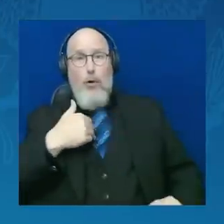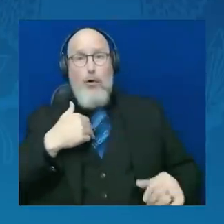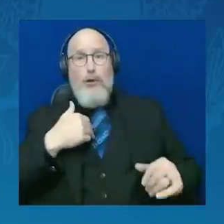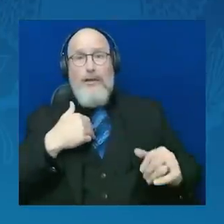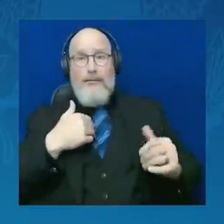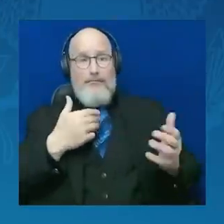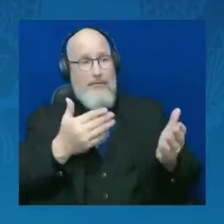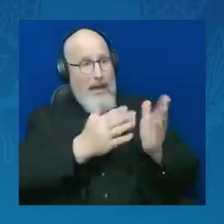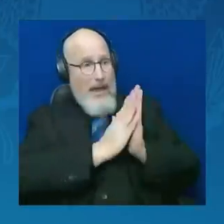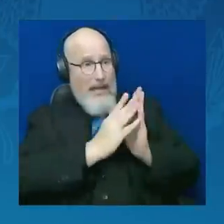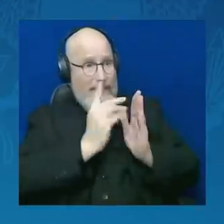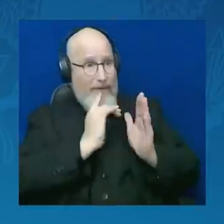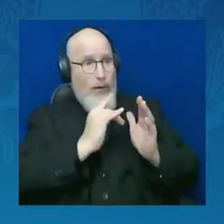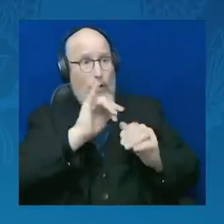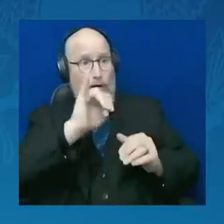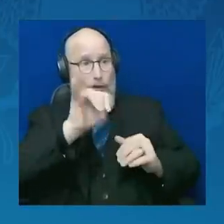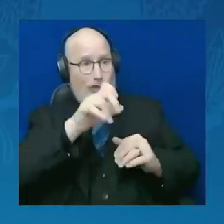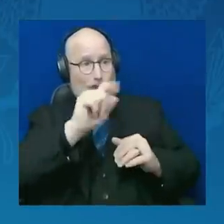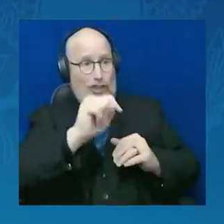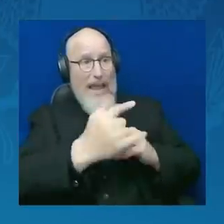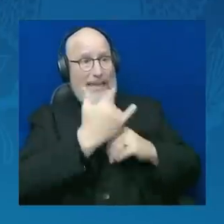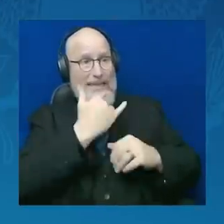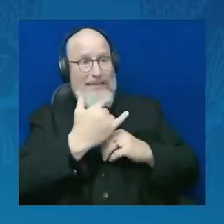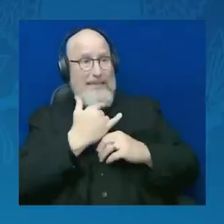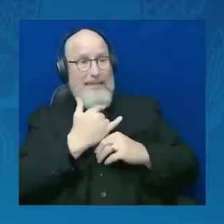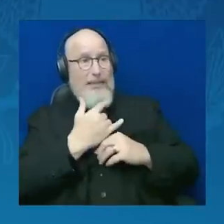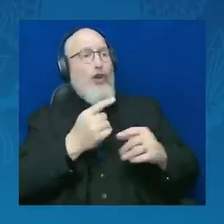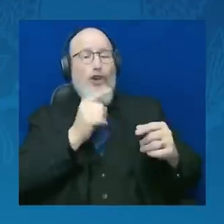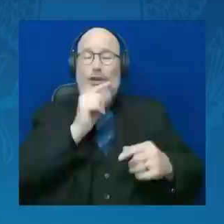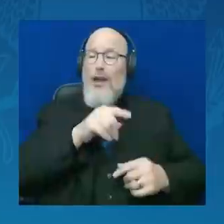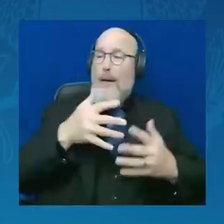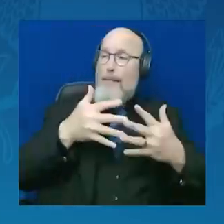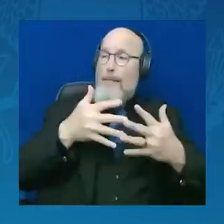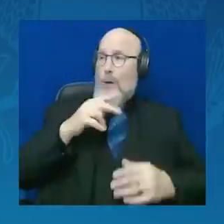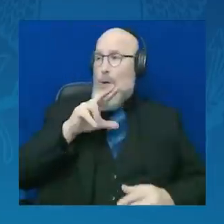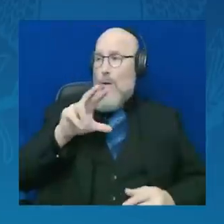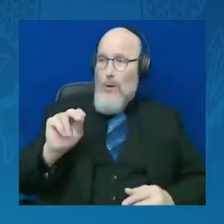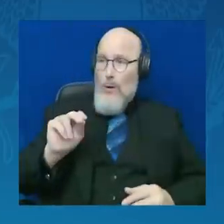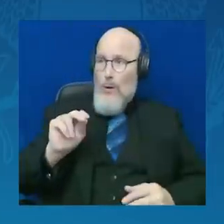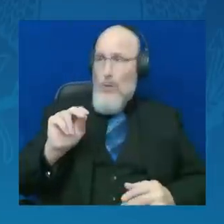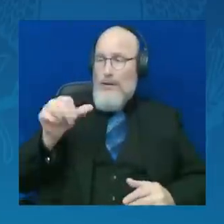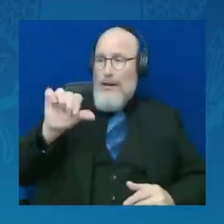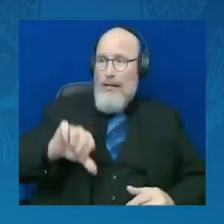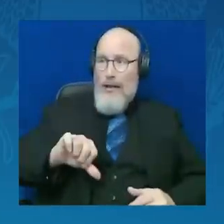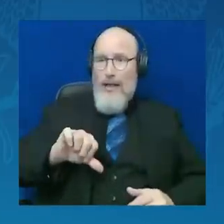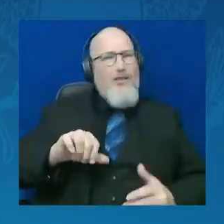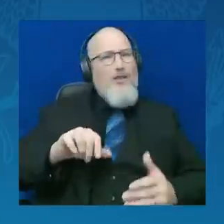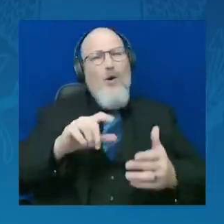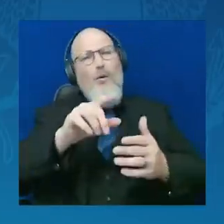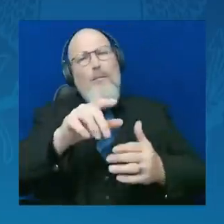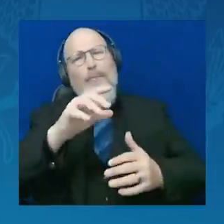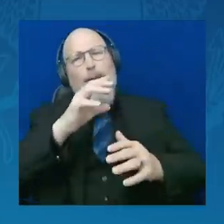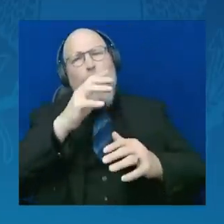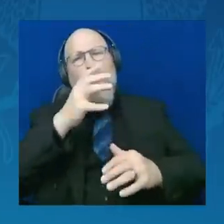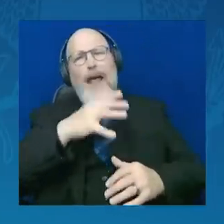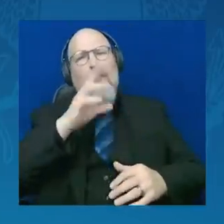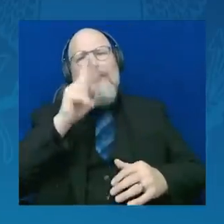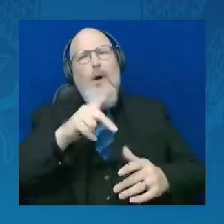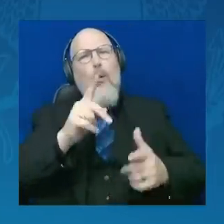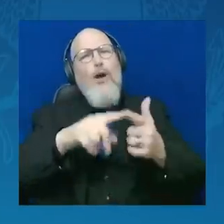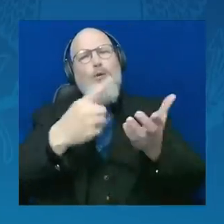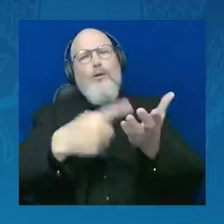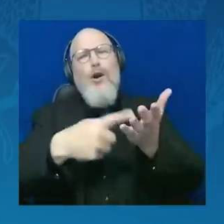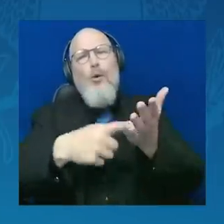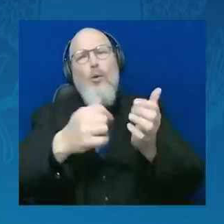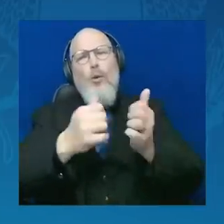on what you discussed with the Polish leaders on this issue, Madam Vice President? And one for President